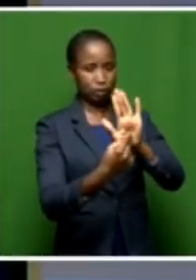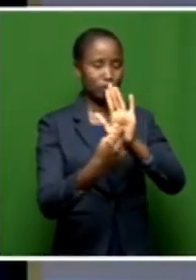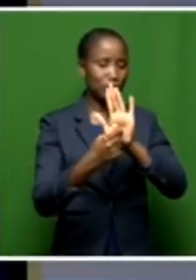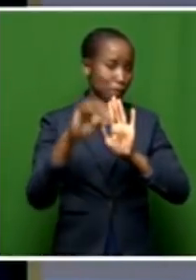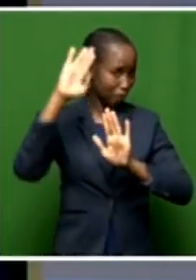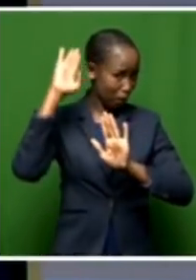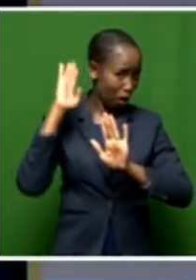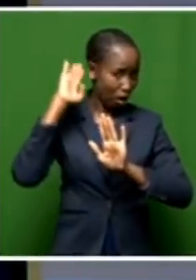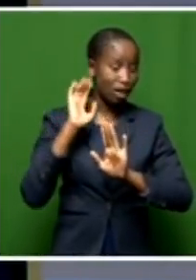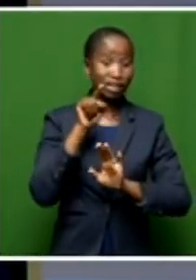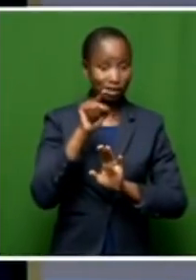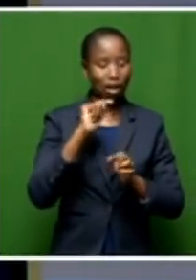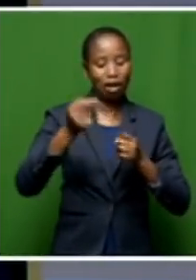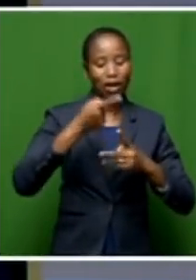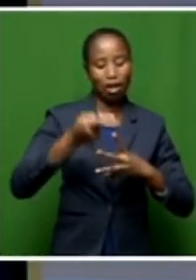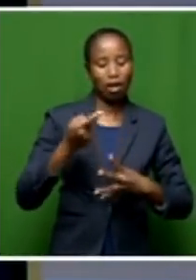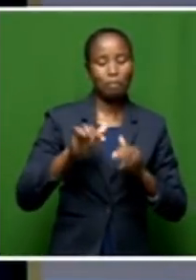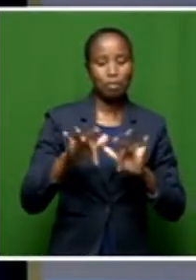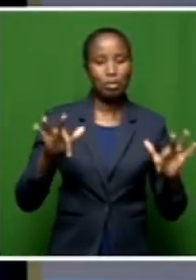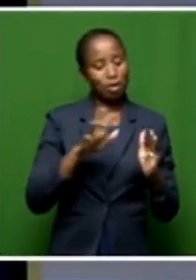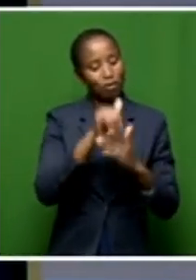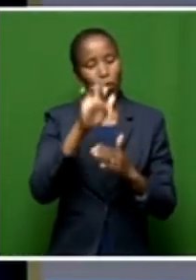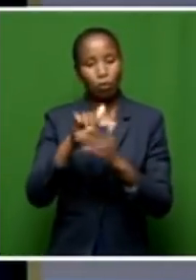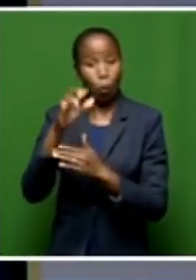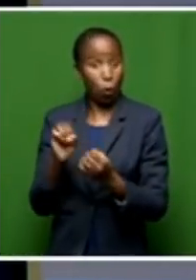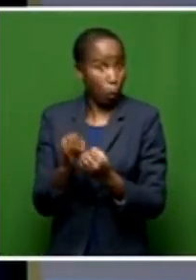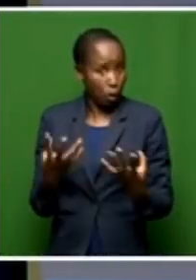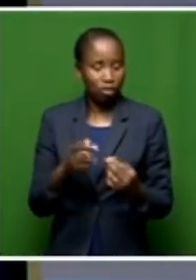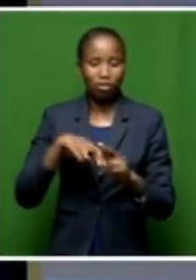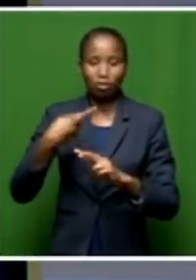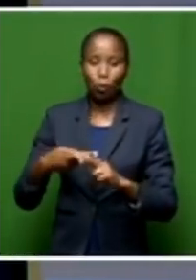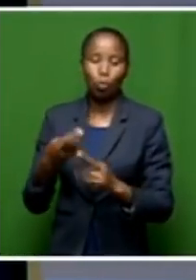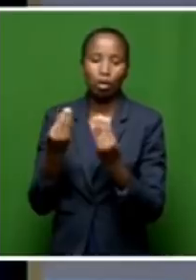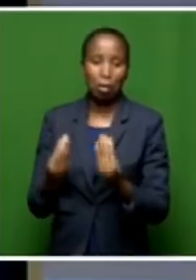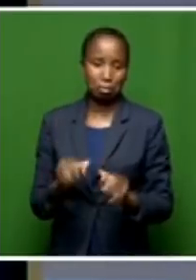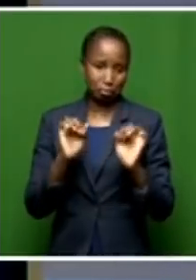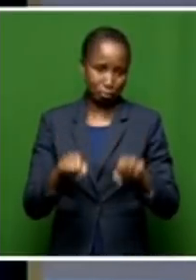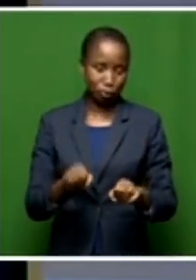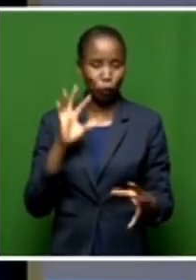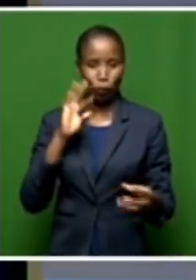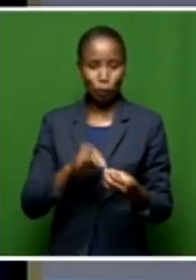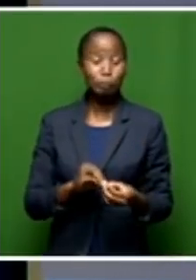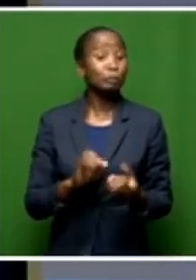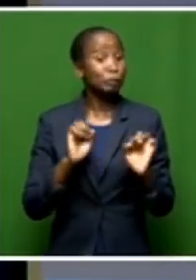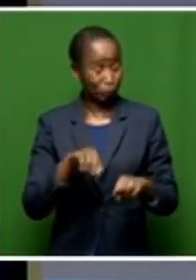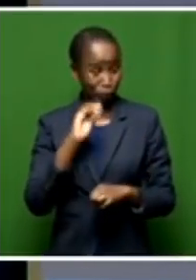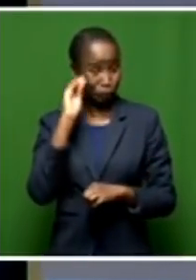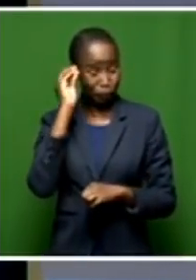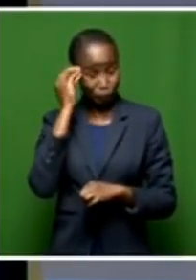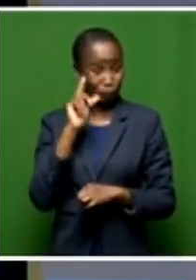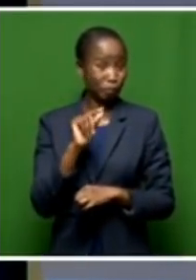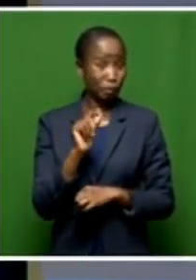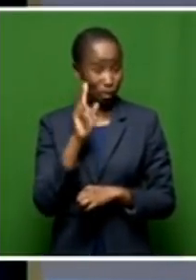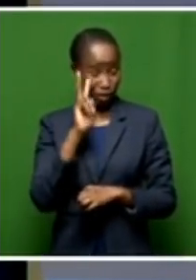and just those totals that are there. So quite interesting picture that, we've got our top three that are there, of course the ANC, the DA